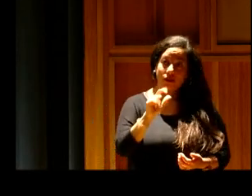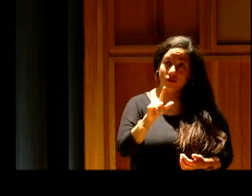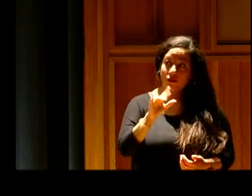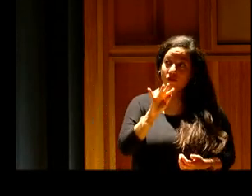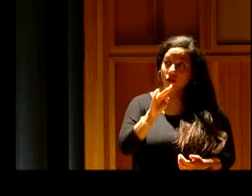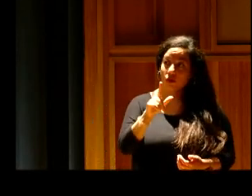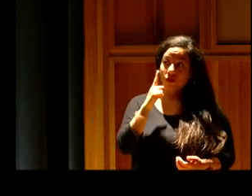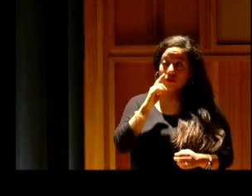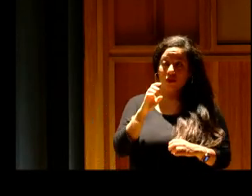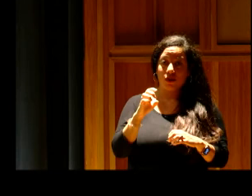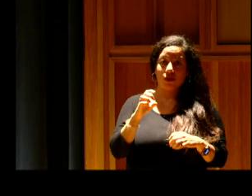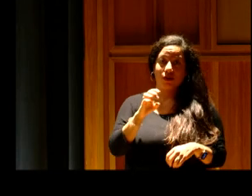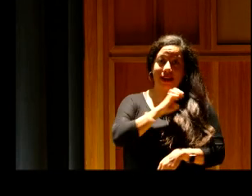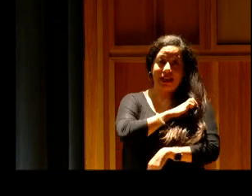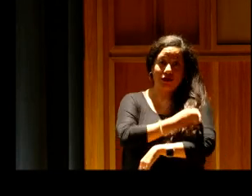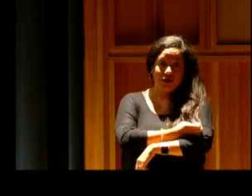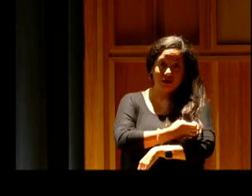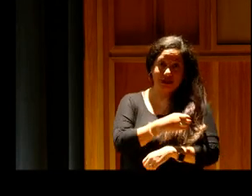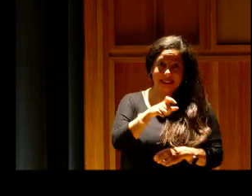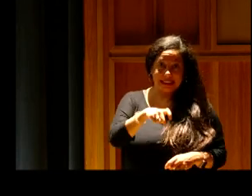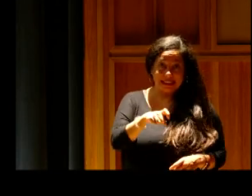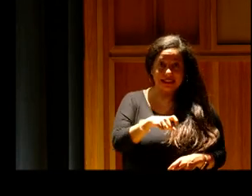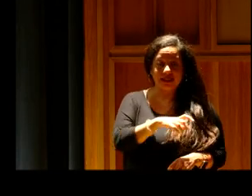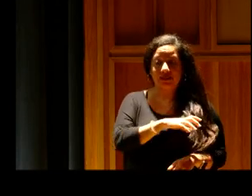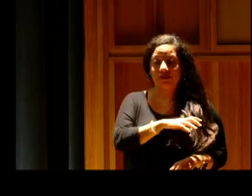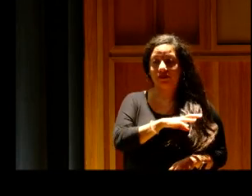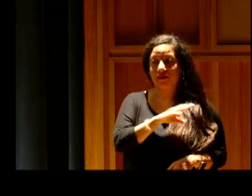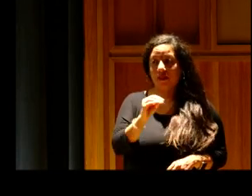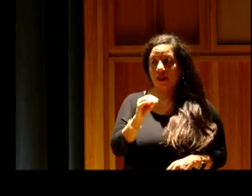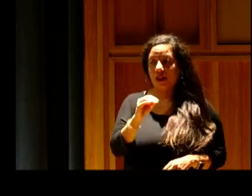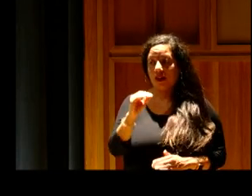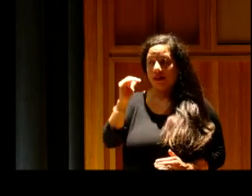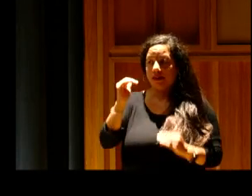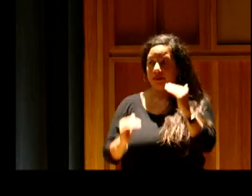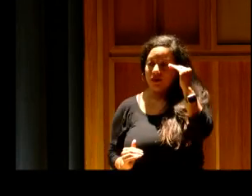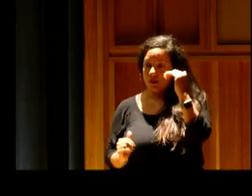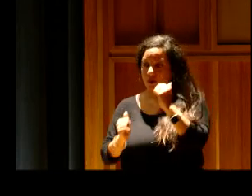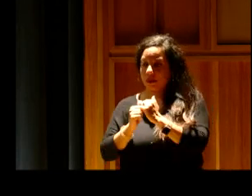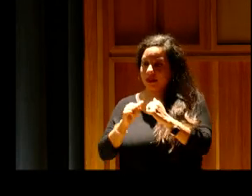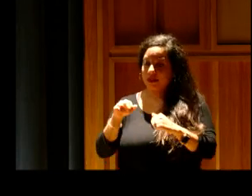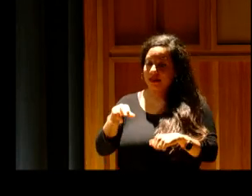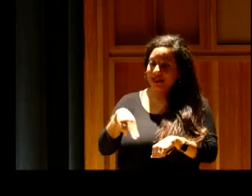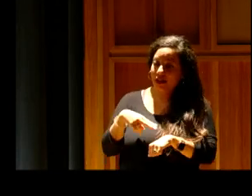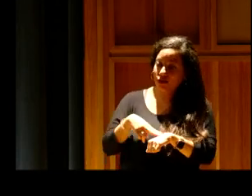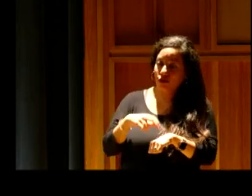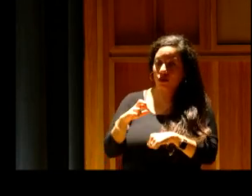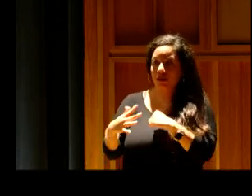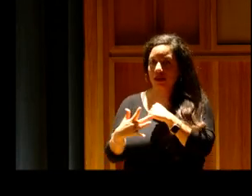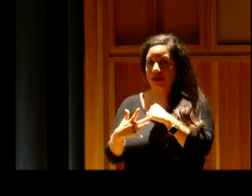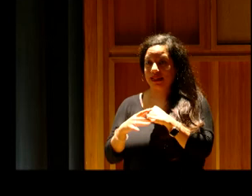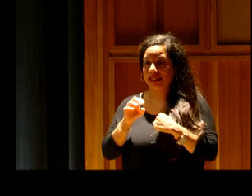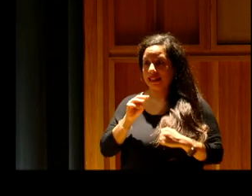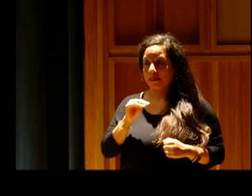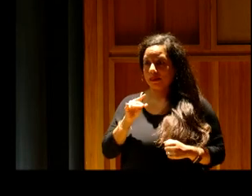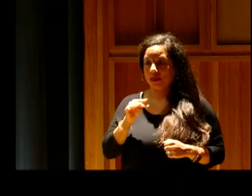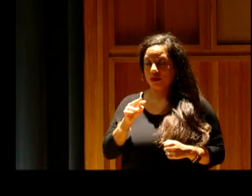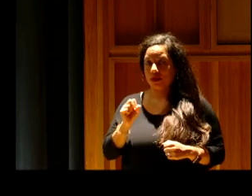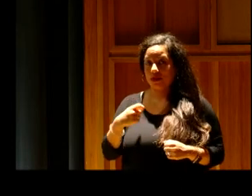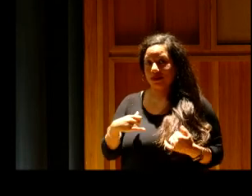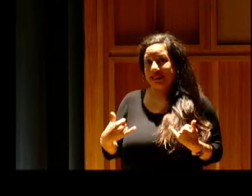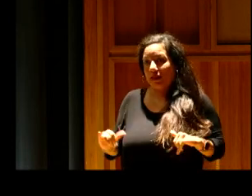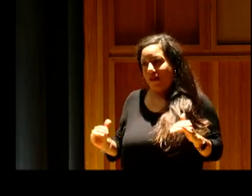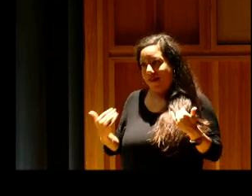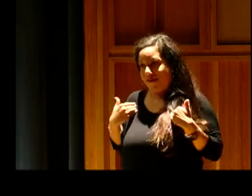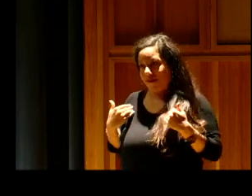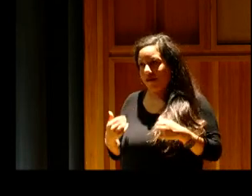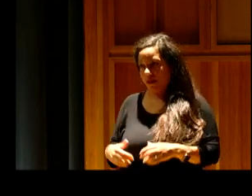needs, and it means offsetting with nature or technology the emissions that we still have at that point. So we need to